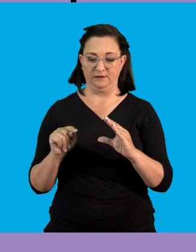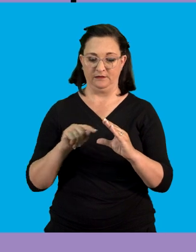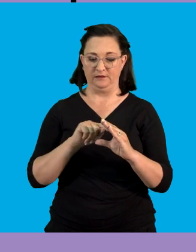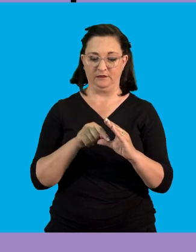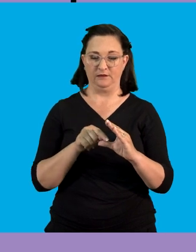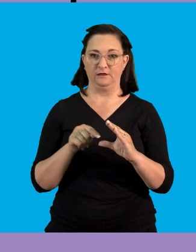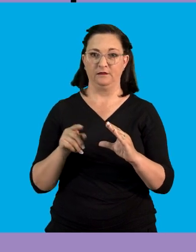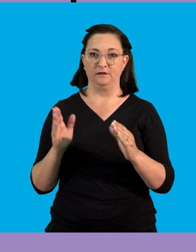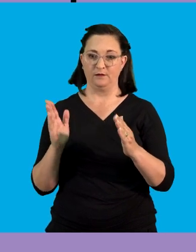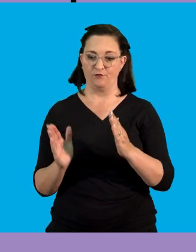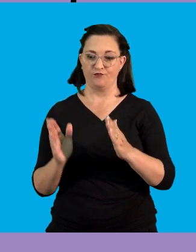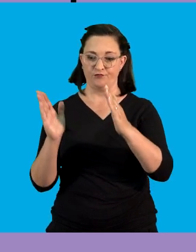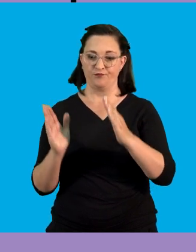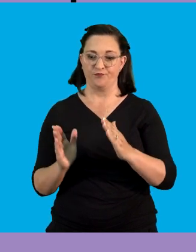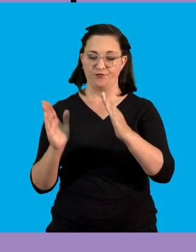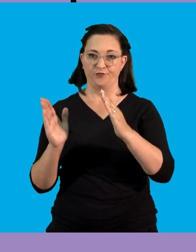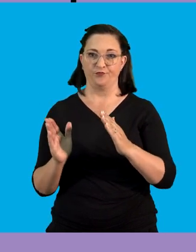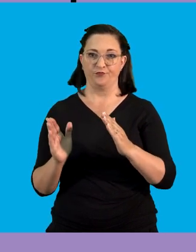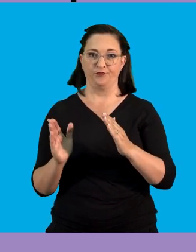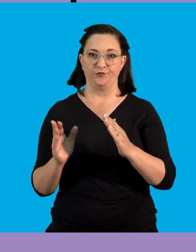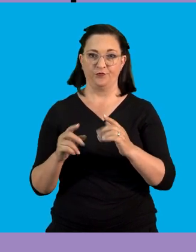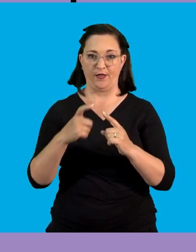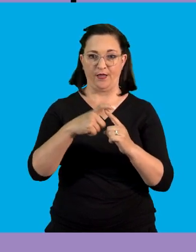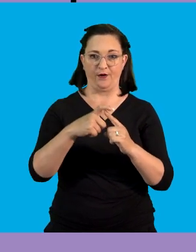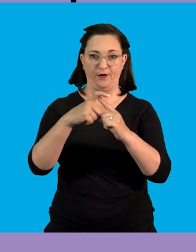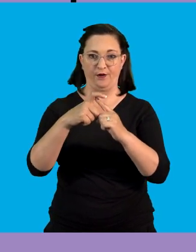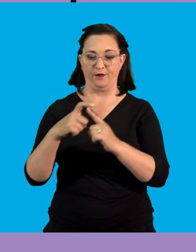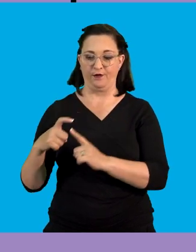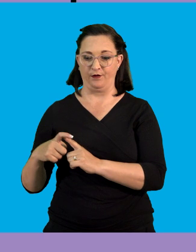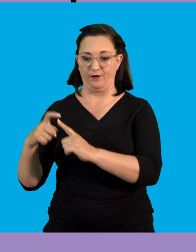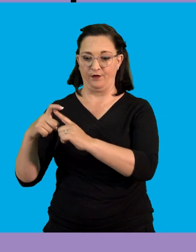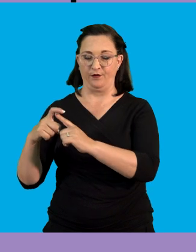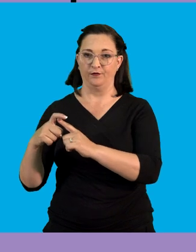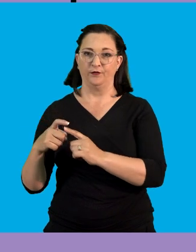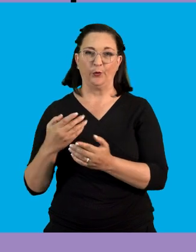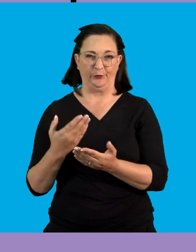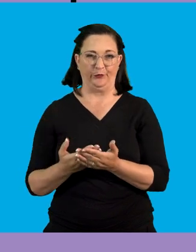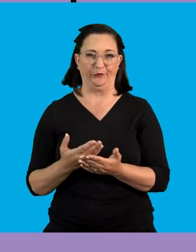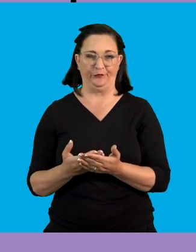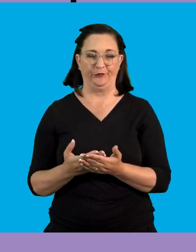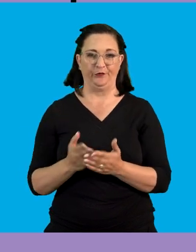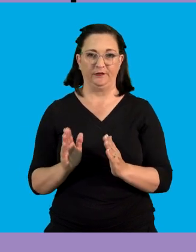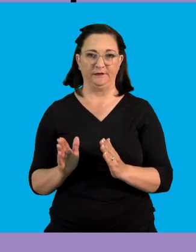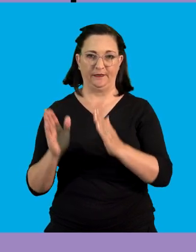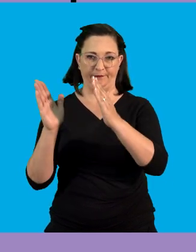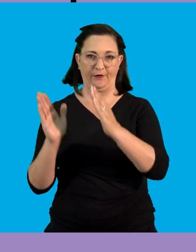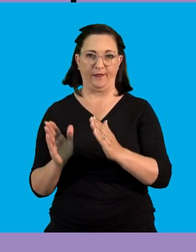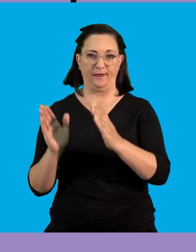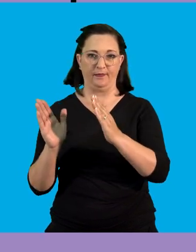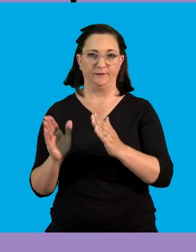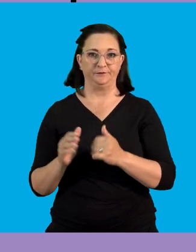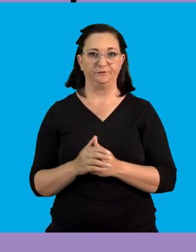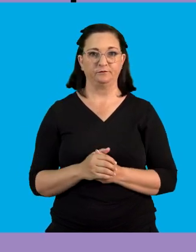is positioned between two parallel lines. Remember the double arrowheads prove that these are parallel lines.